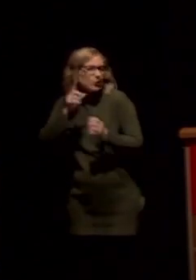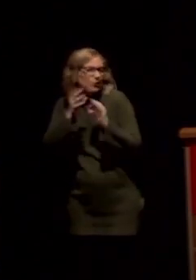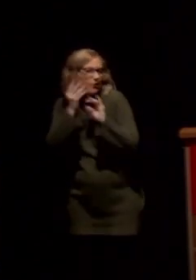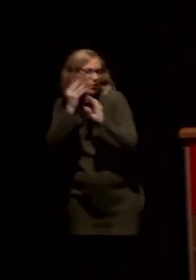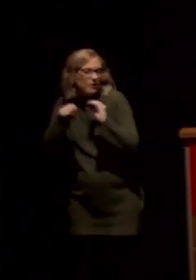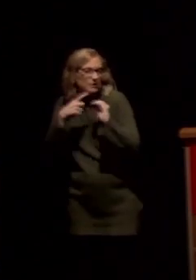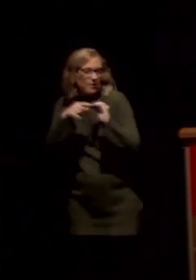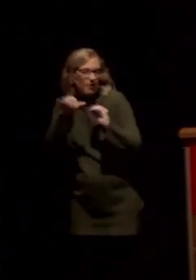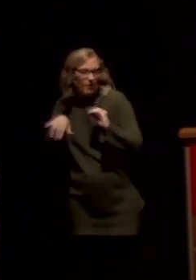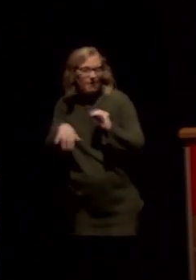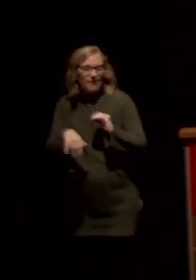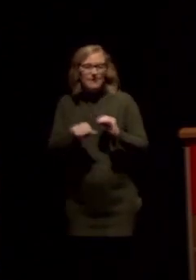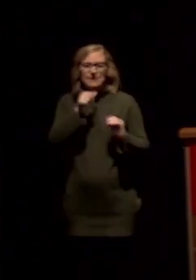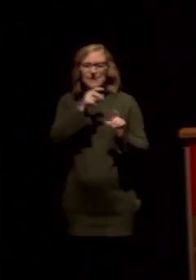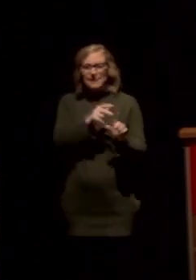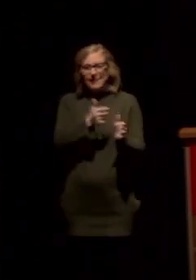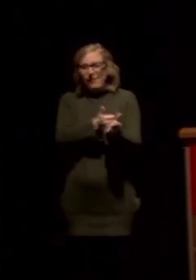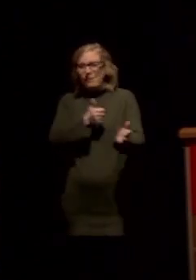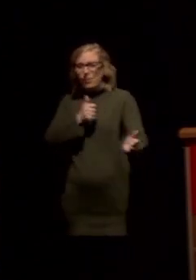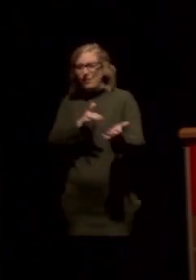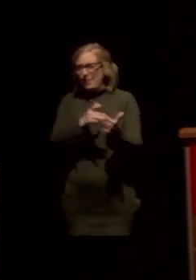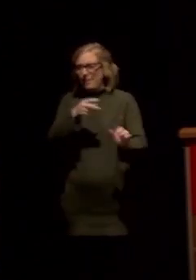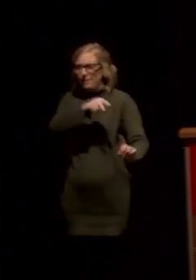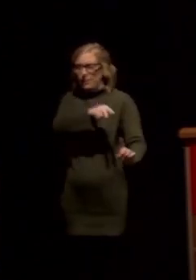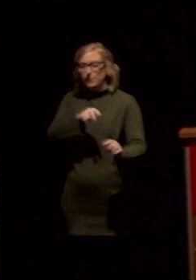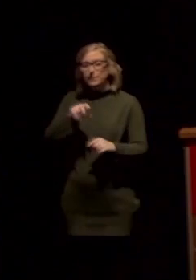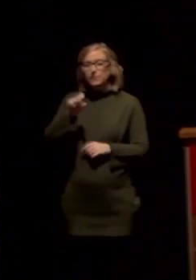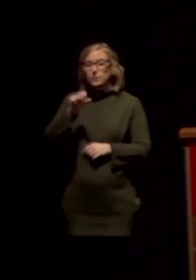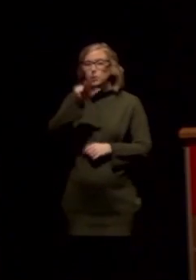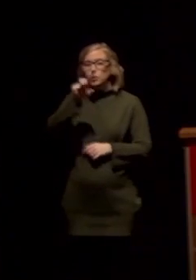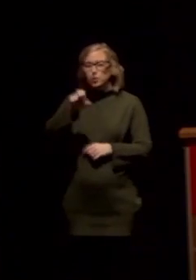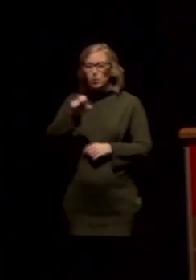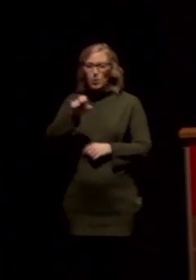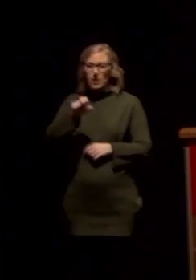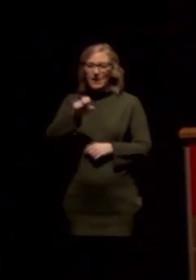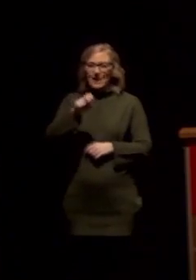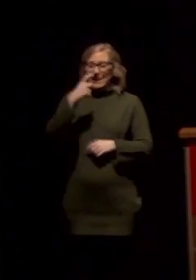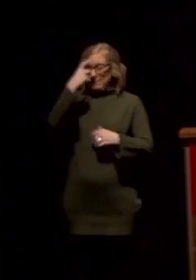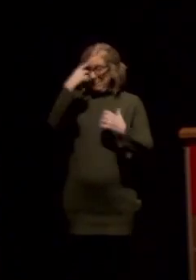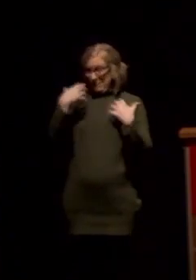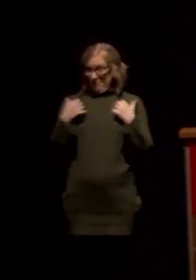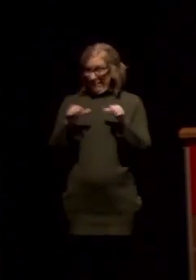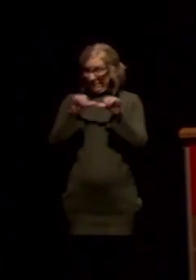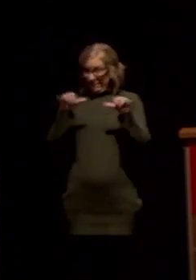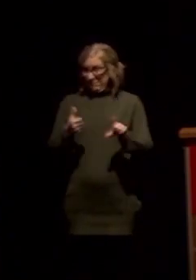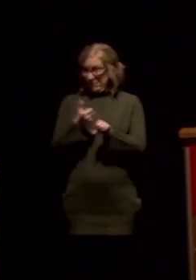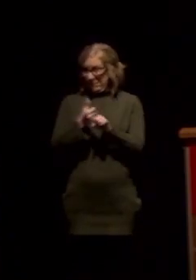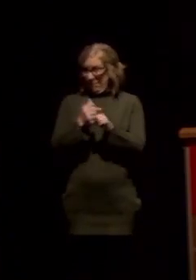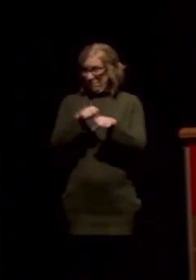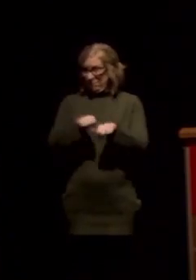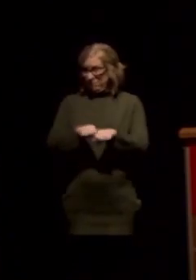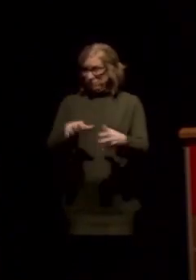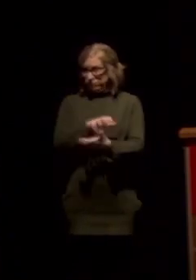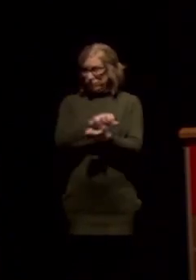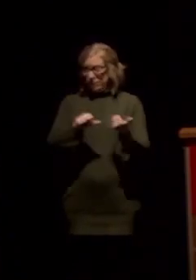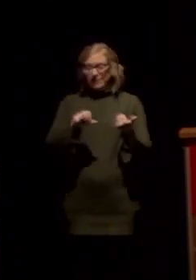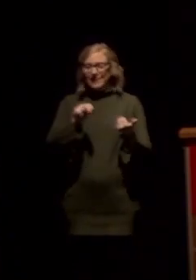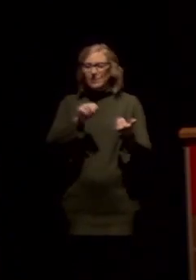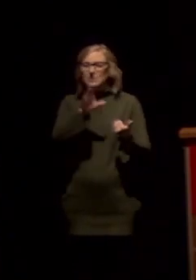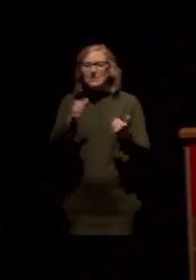that. So our mental health system isn't broken. It was never built. The institutions were not a mental health